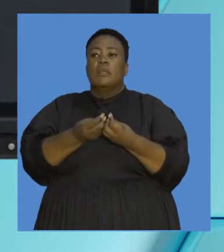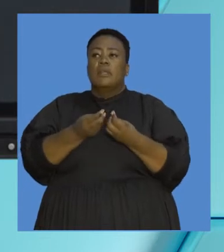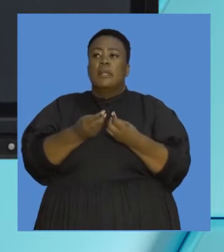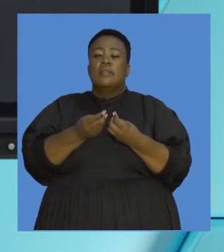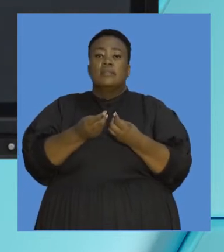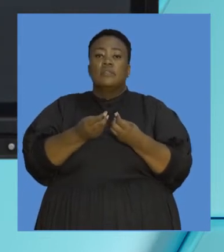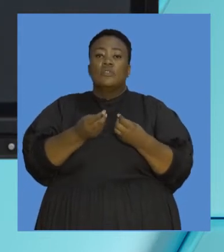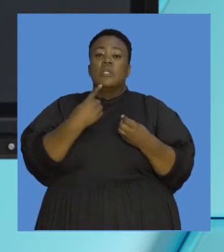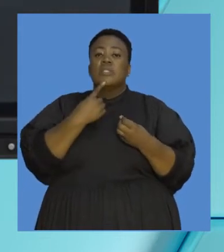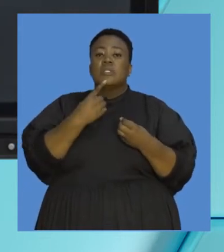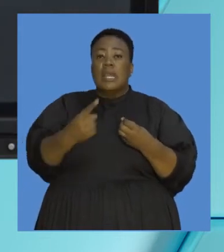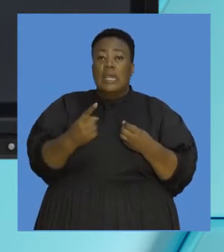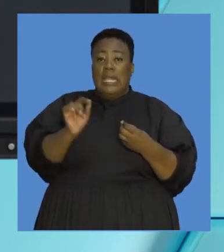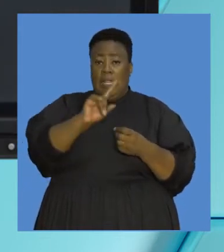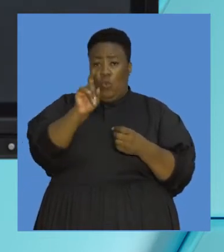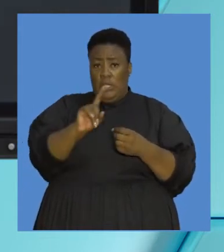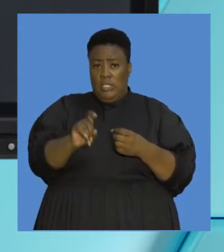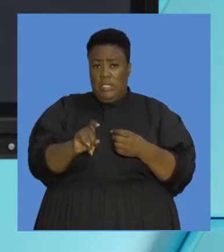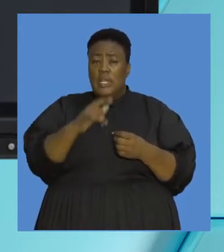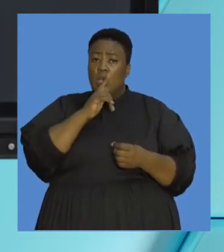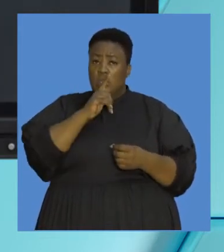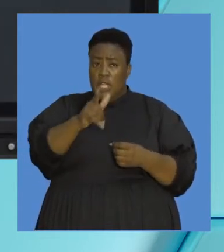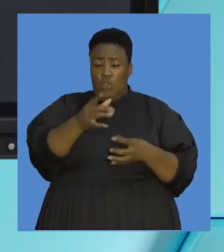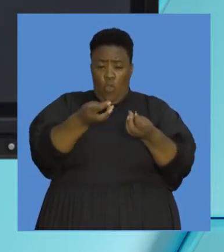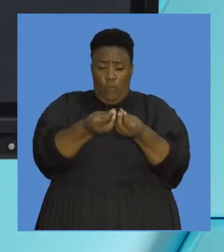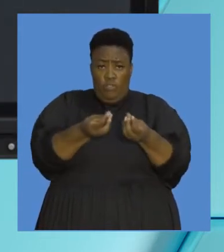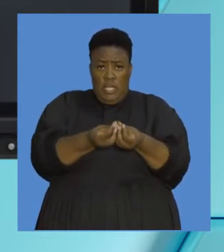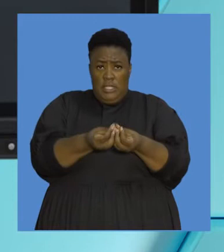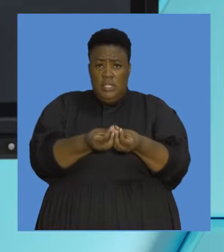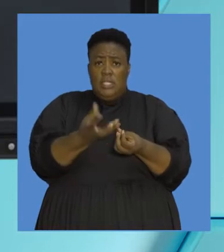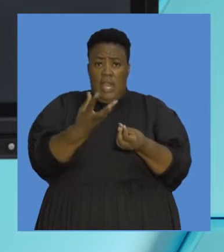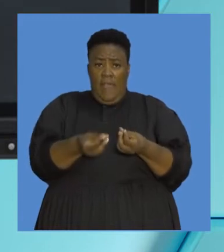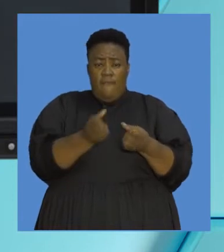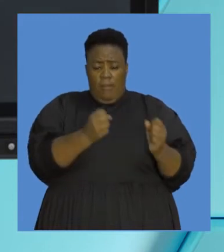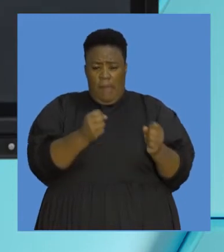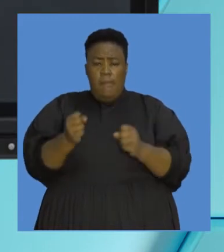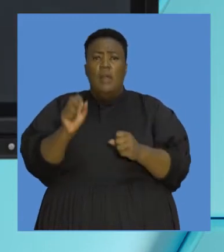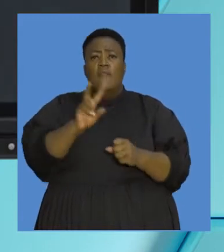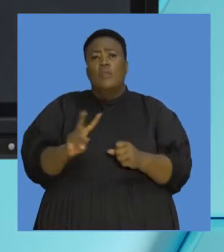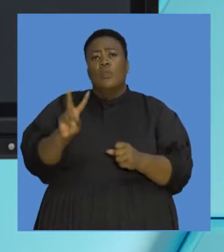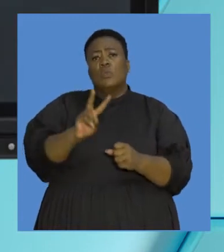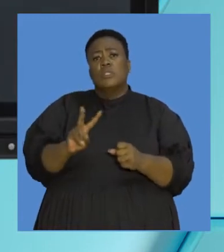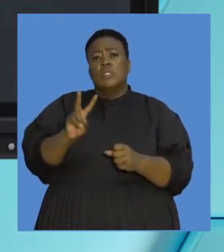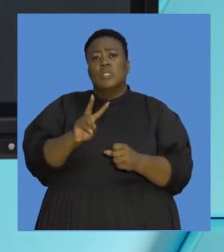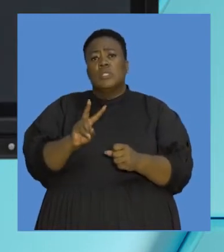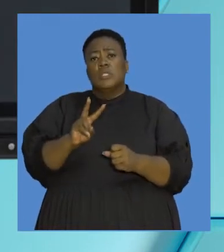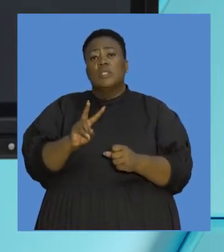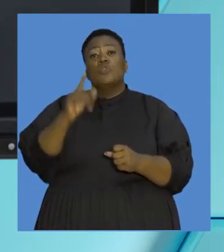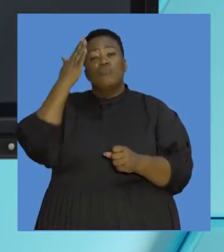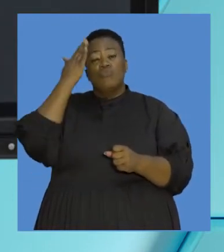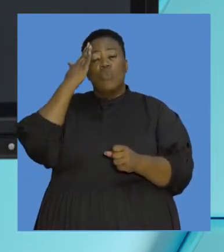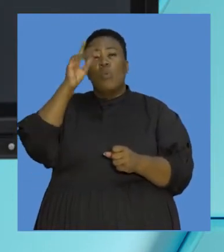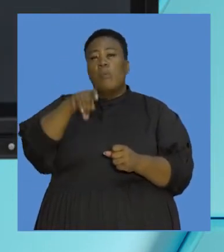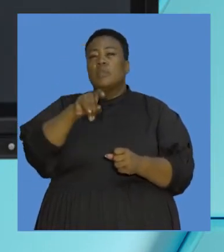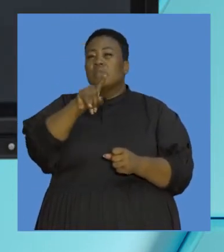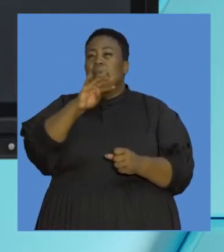gets implied in a question. So they'll tell you that an object has got constant velocity. You need to